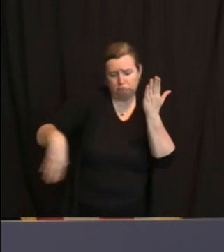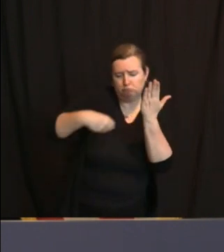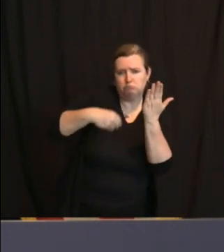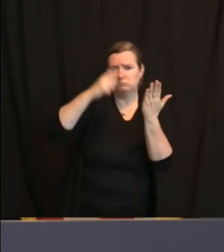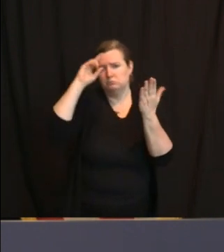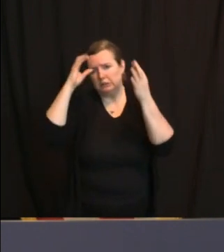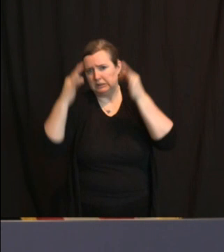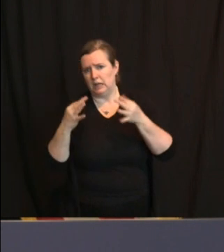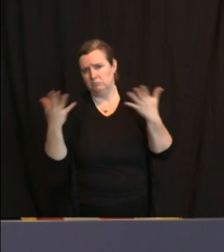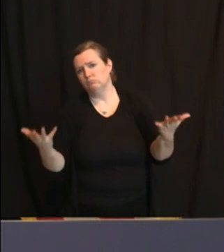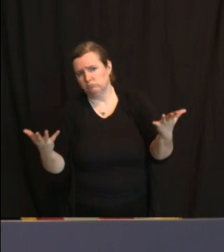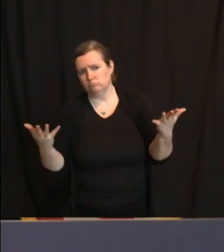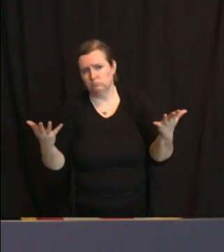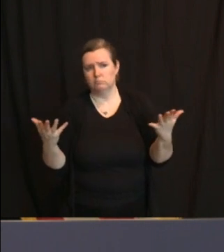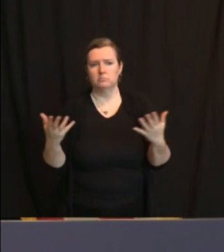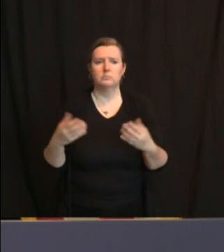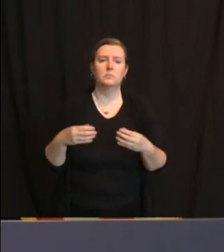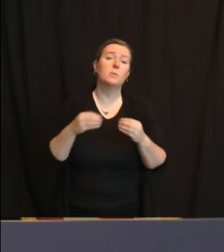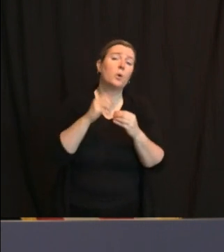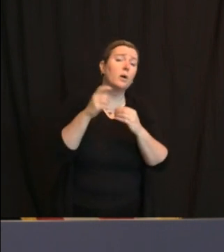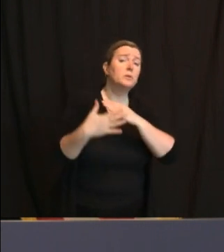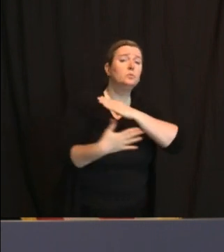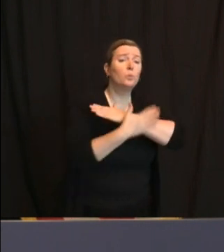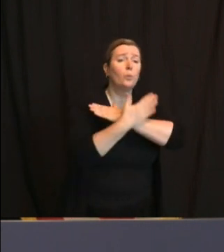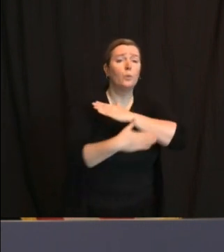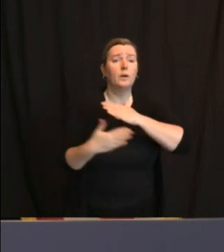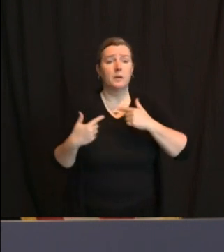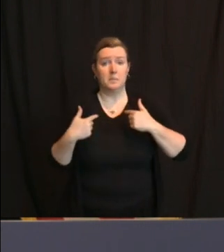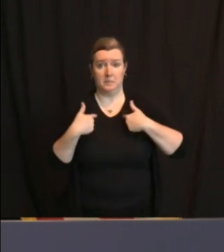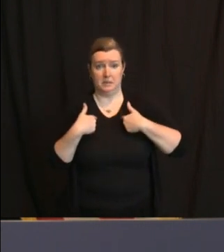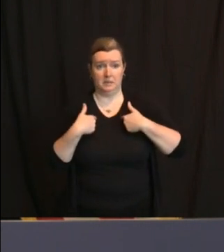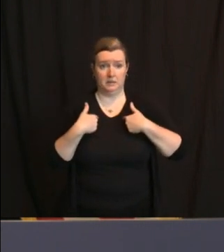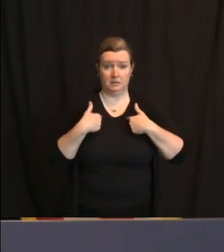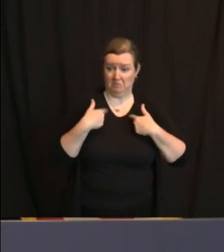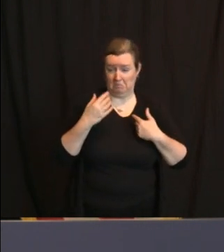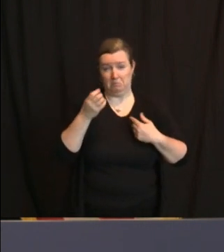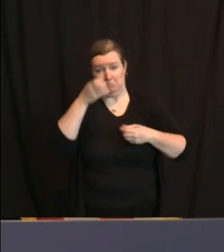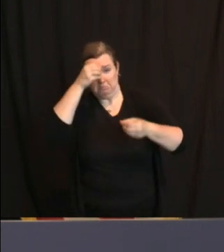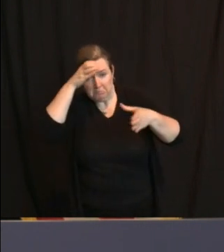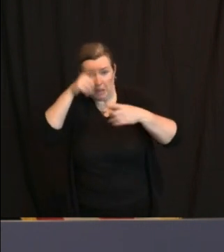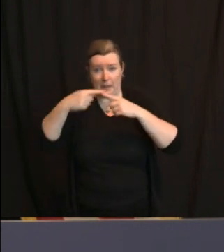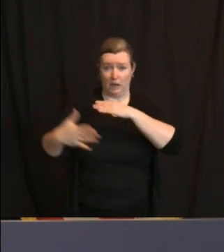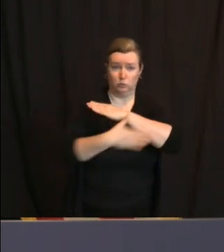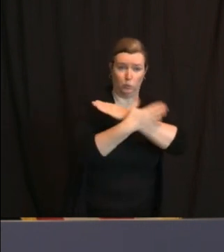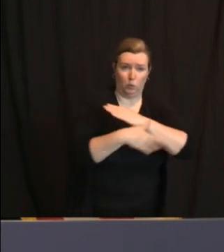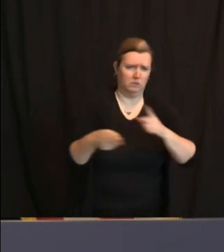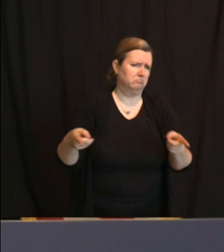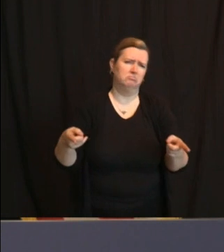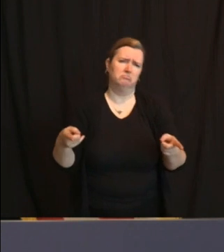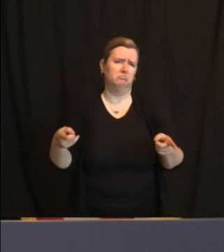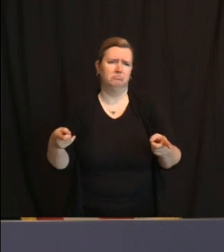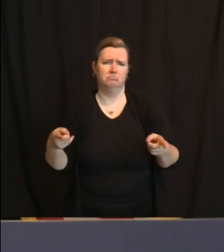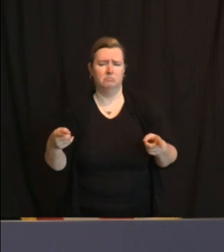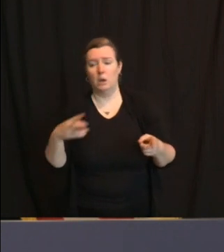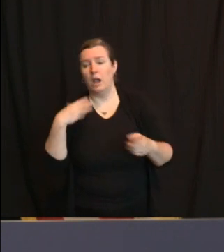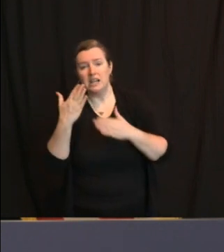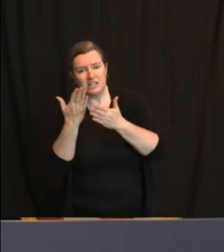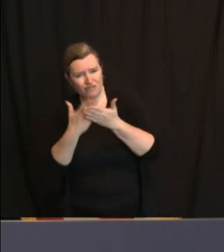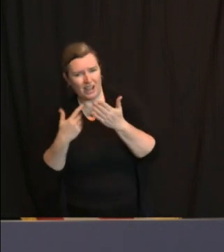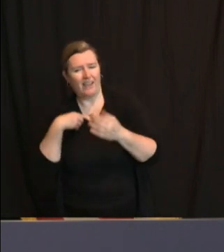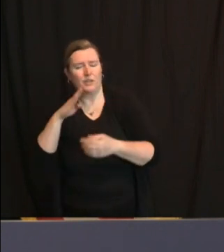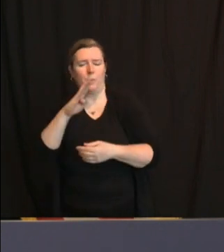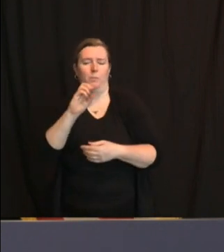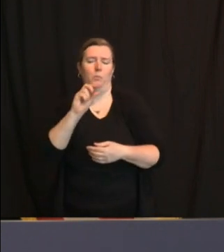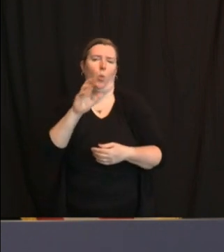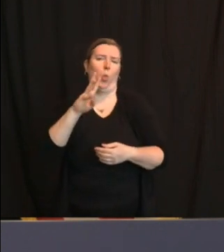about shore realities than any of the rest of us, number one, but number two, it depends on what beach you're in. Wildwood is a whole lot different than Belmar, to